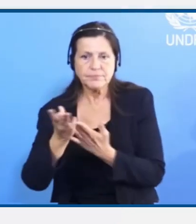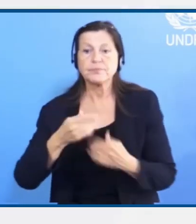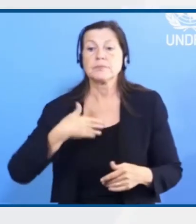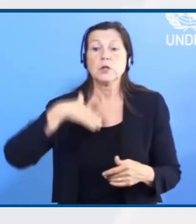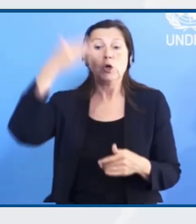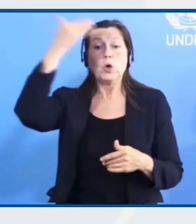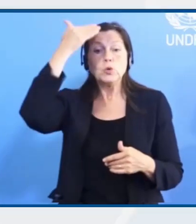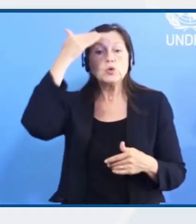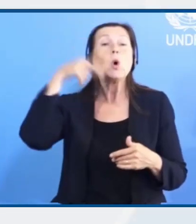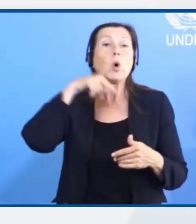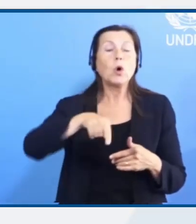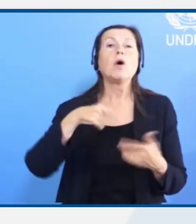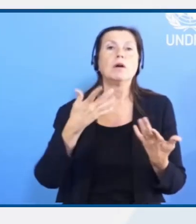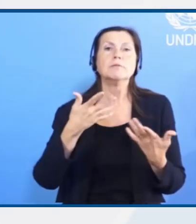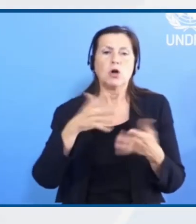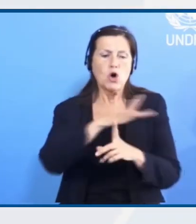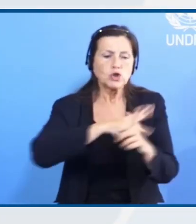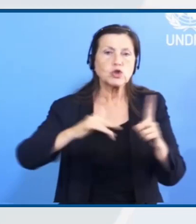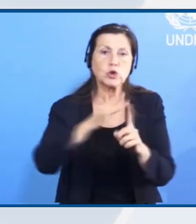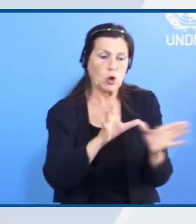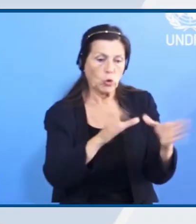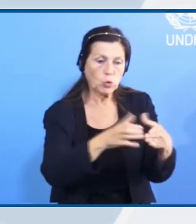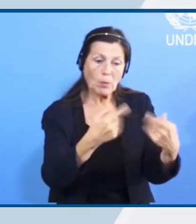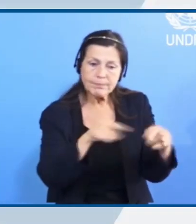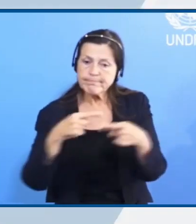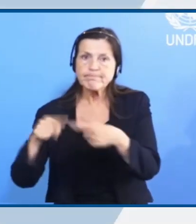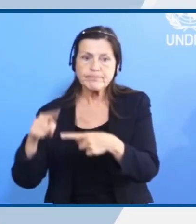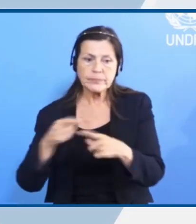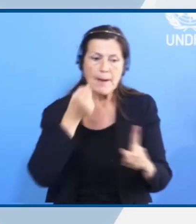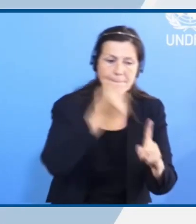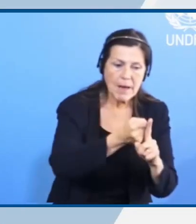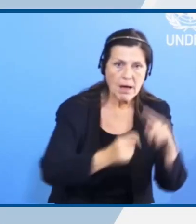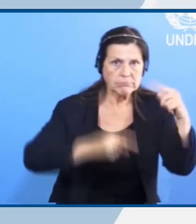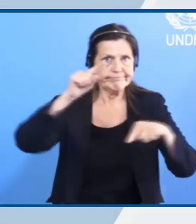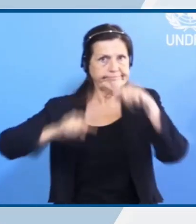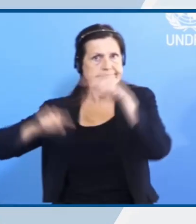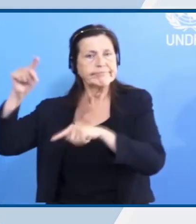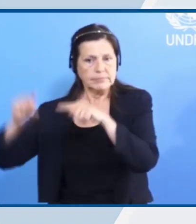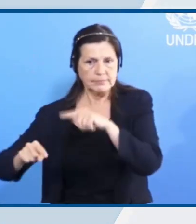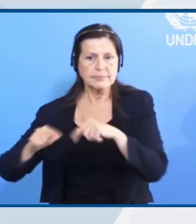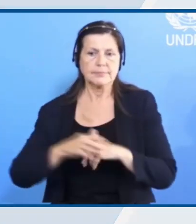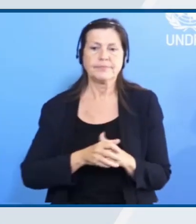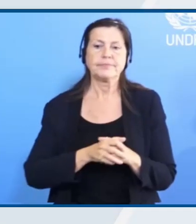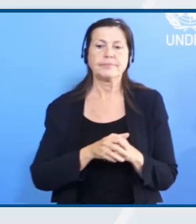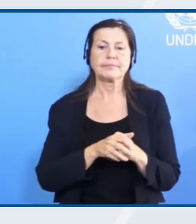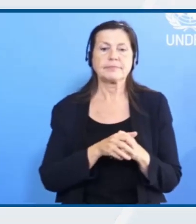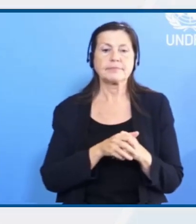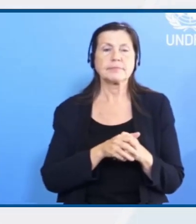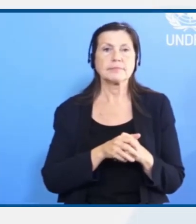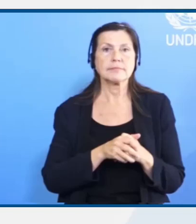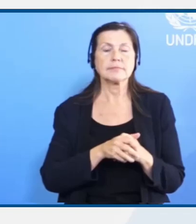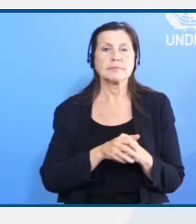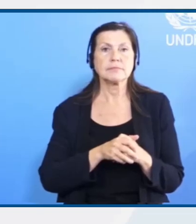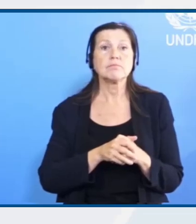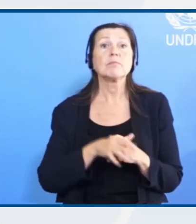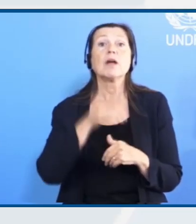social groups get particularly affected, and they get affected in differentiated manners. Studies indicate that